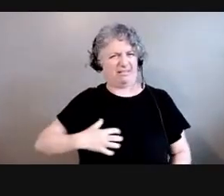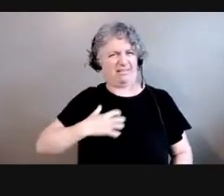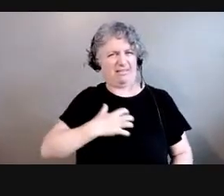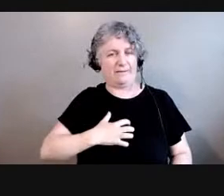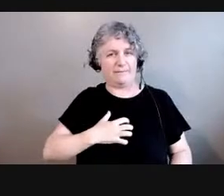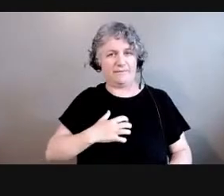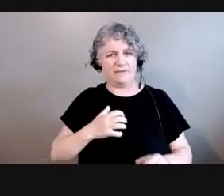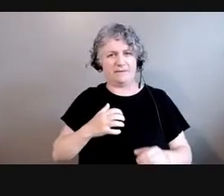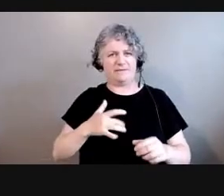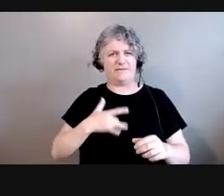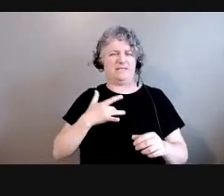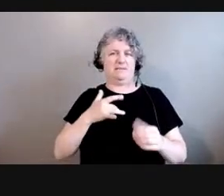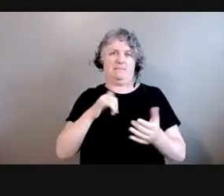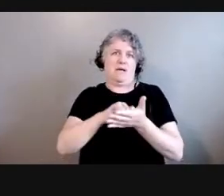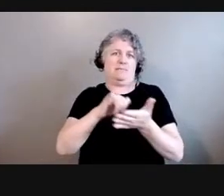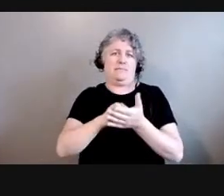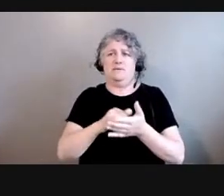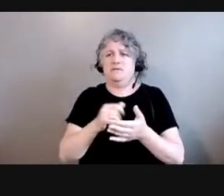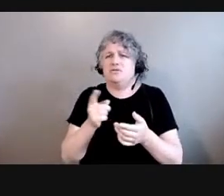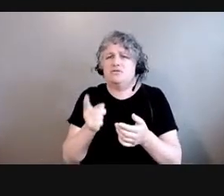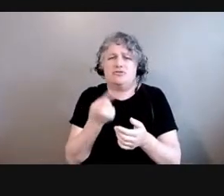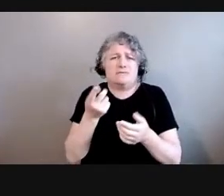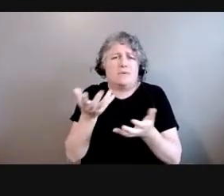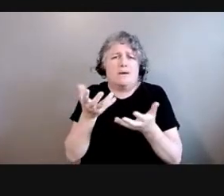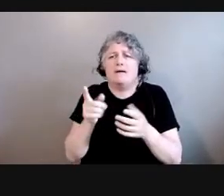seem just to go for a hike in a park?